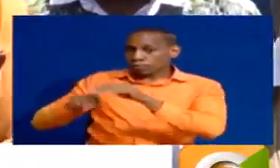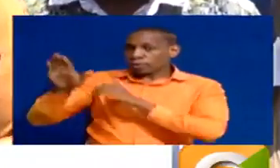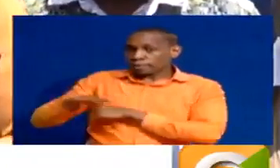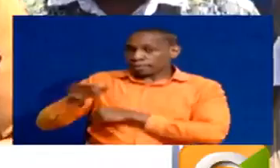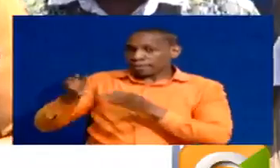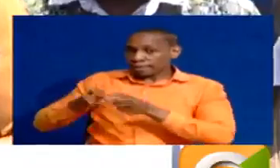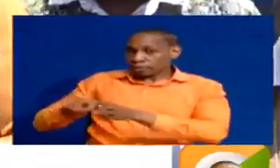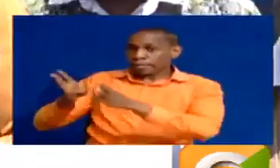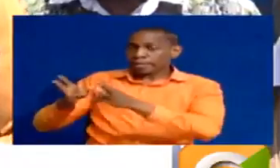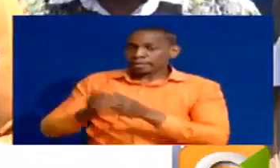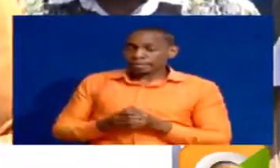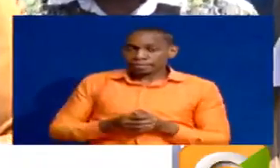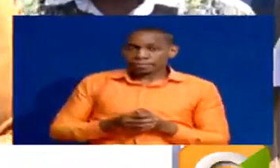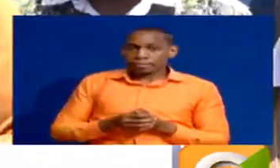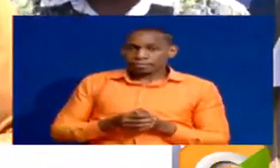ya bunge